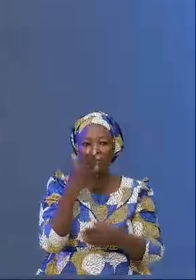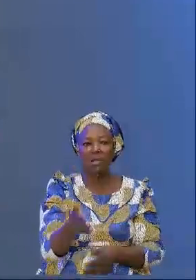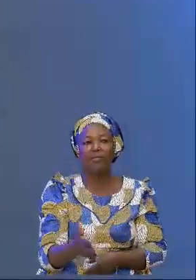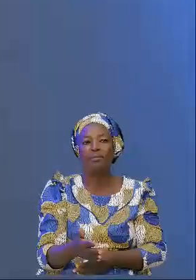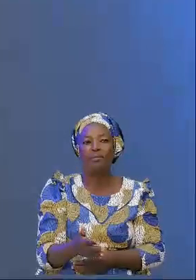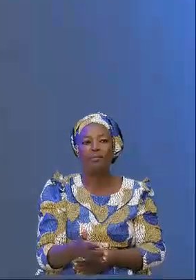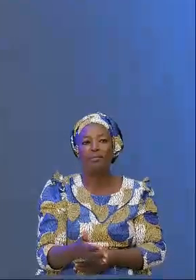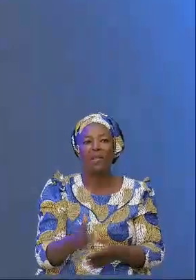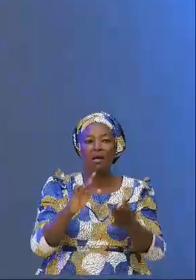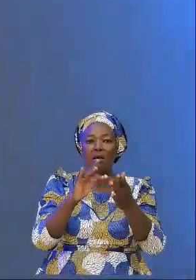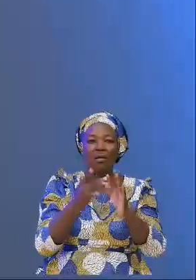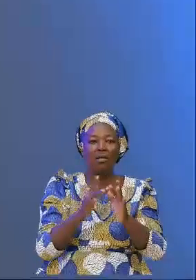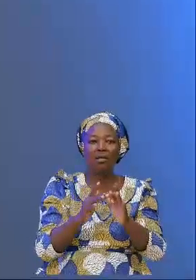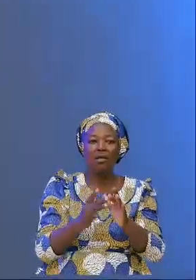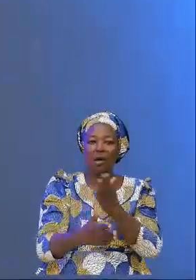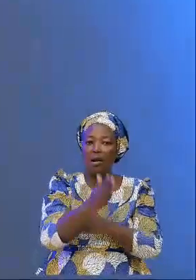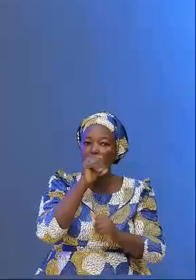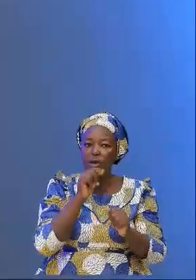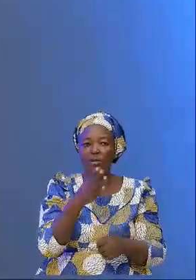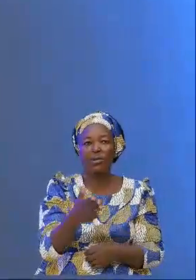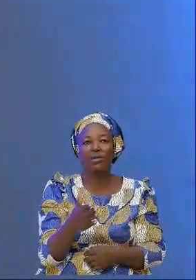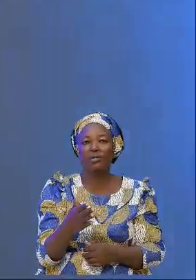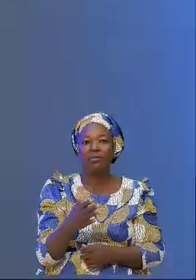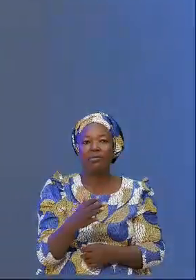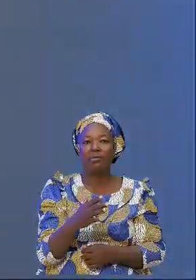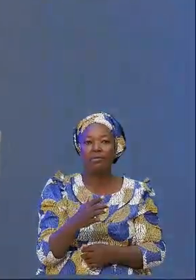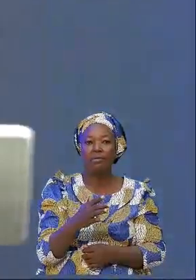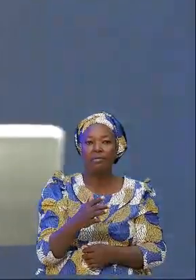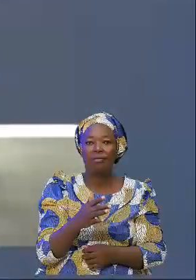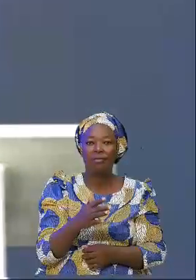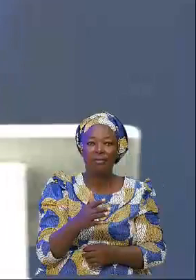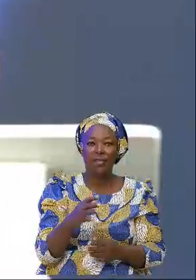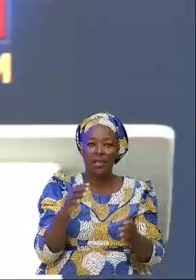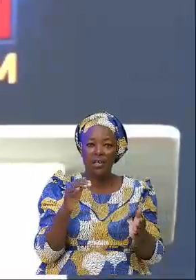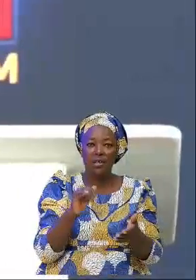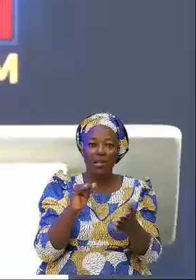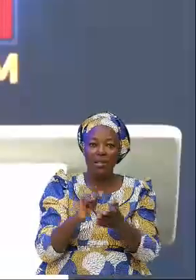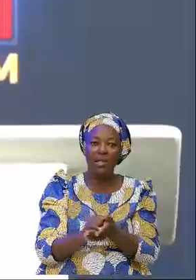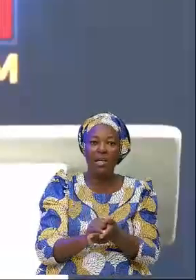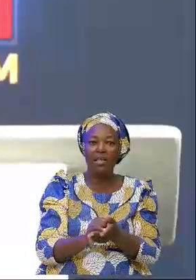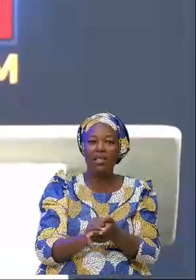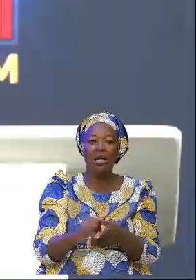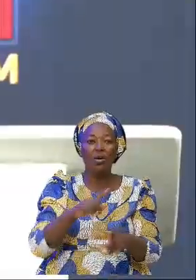up. God bless you there. God bless you there. Online people, God bless you there.